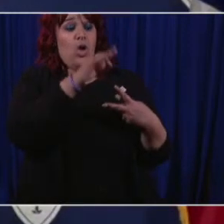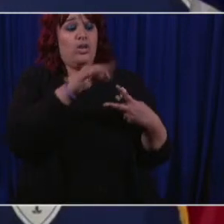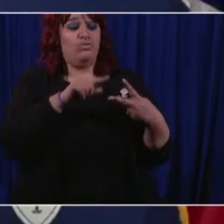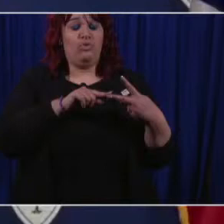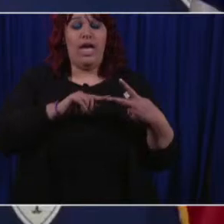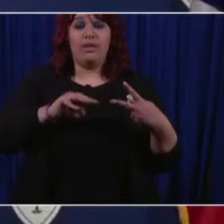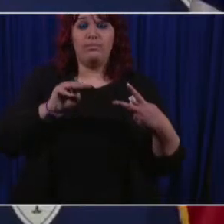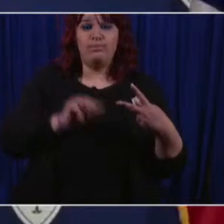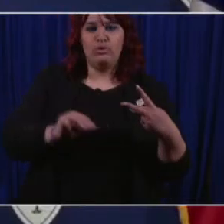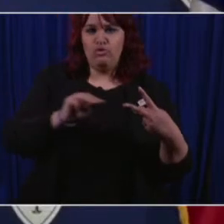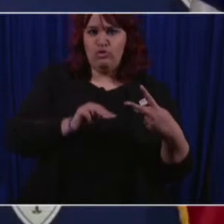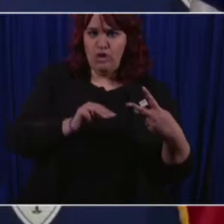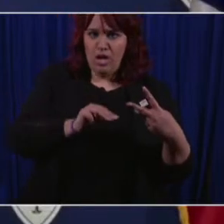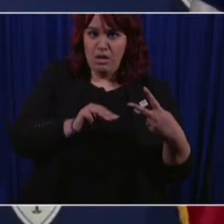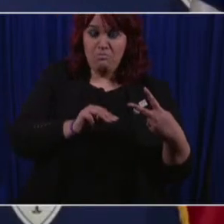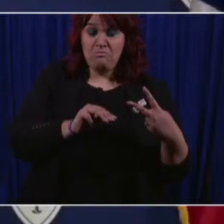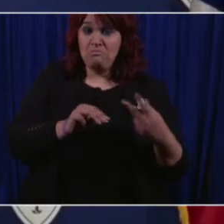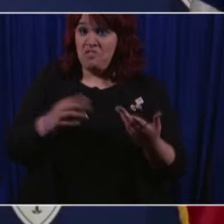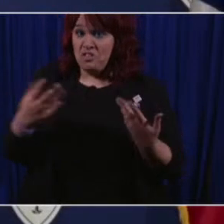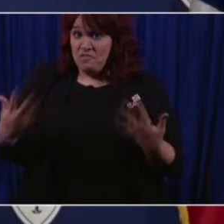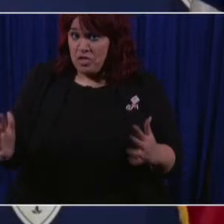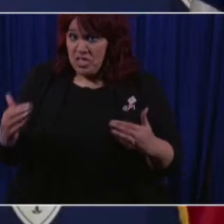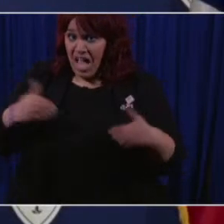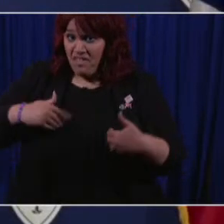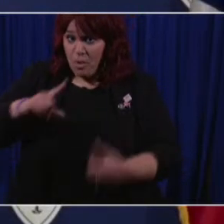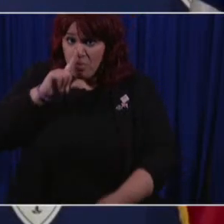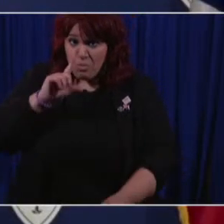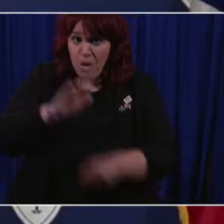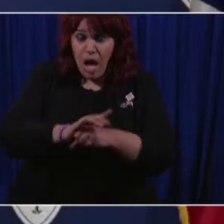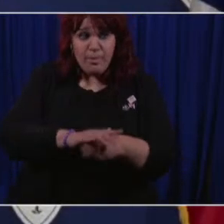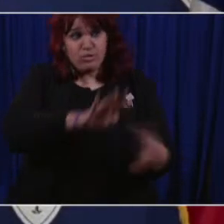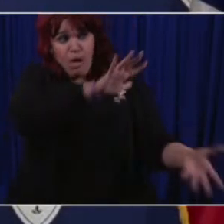much more the state will need to meet the demand?